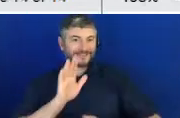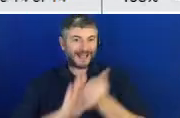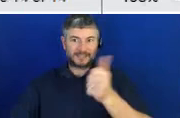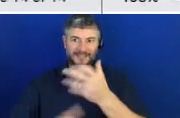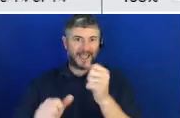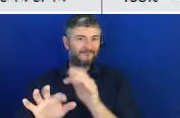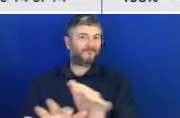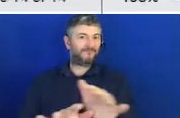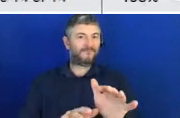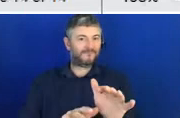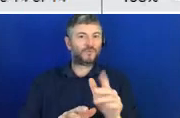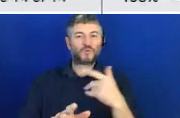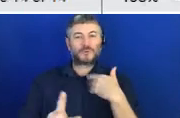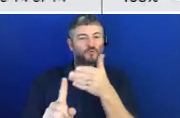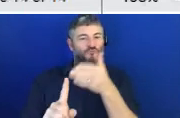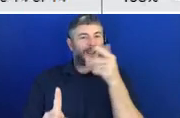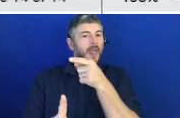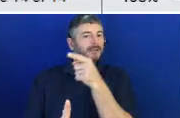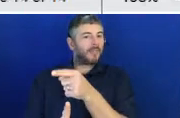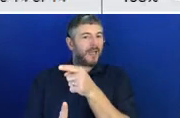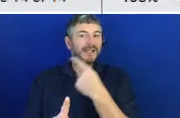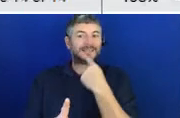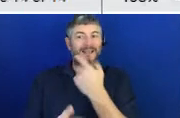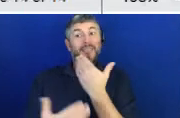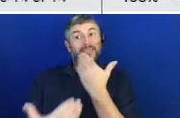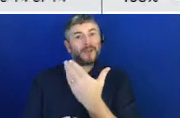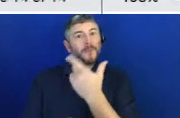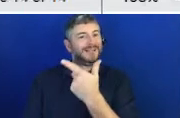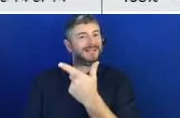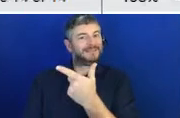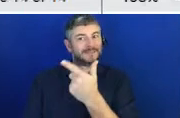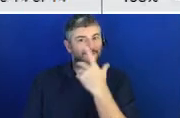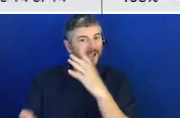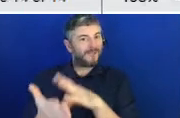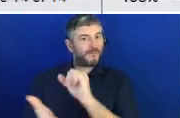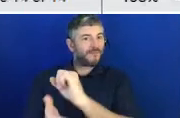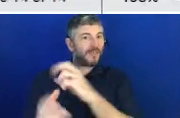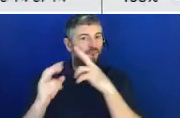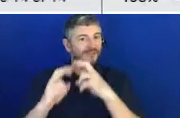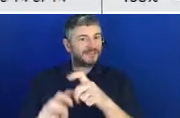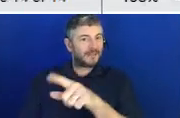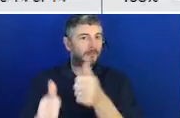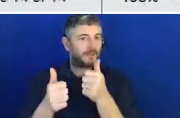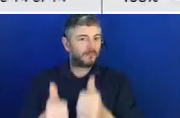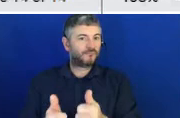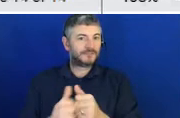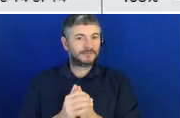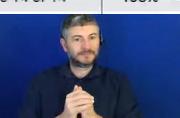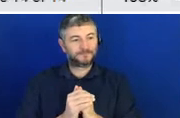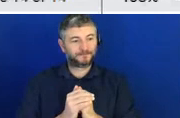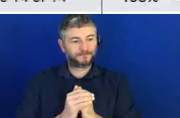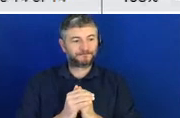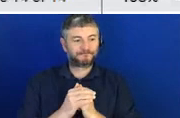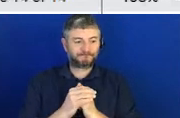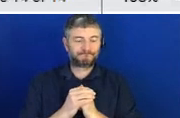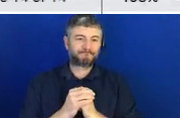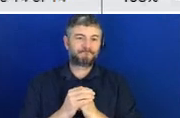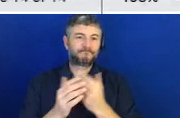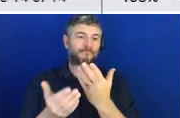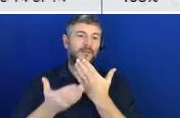to say thank you, to acknowledge that, and to say, yeah, if I could get a copy of that research, that would be wonderful. Right. Yeah. Great. Thank you very